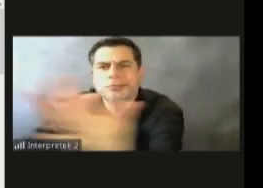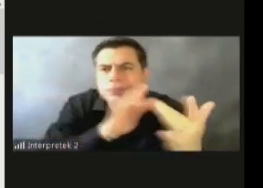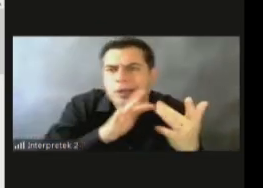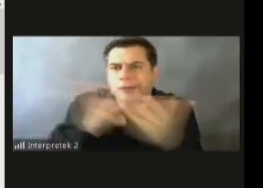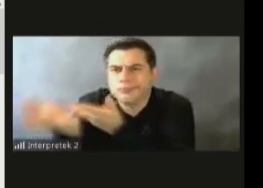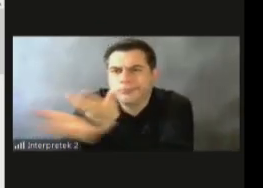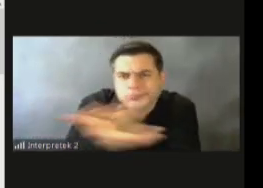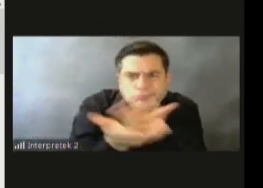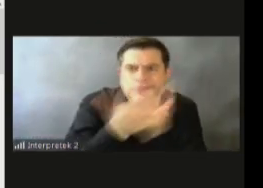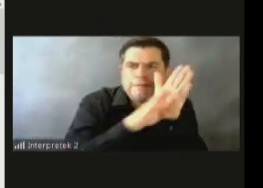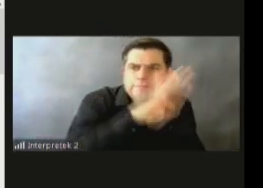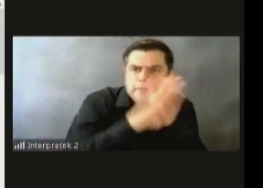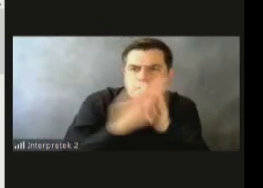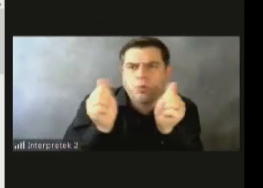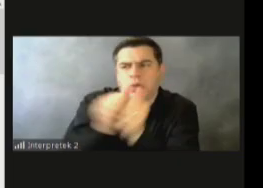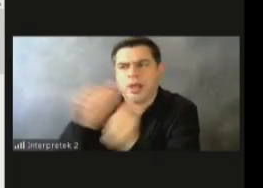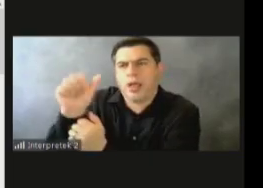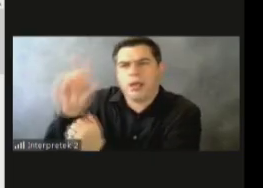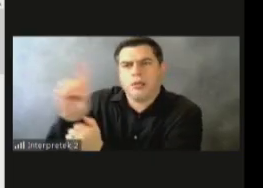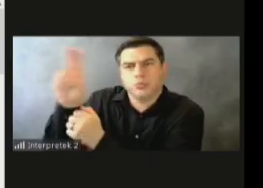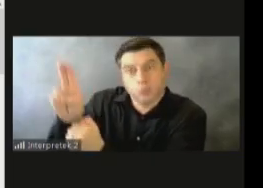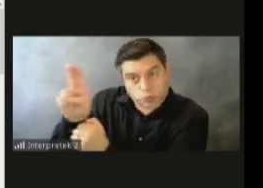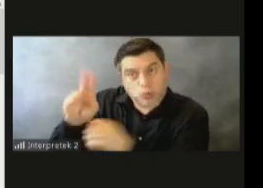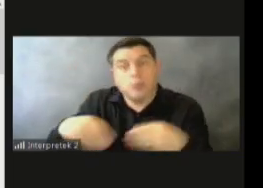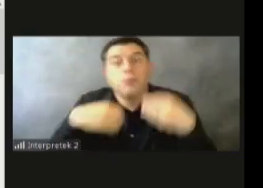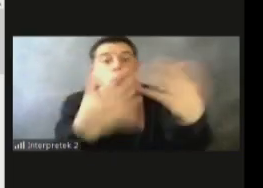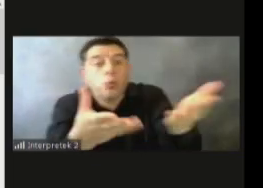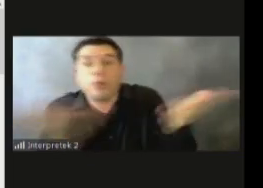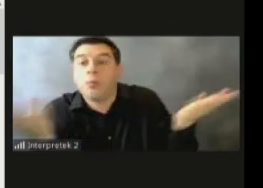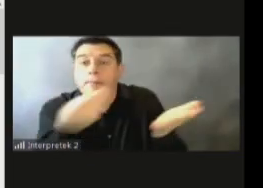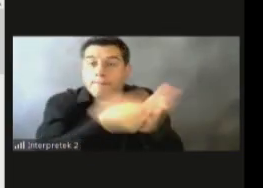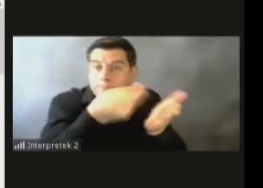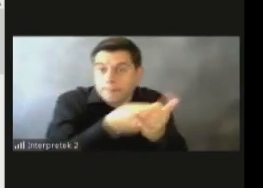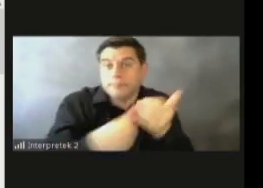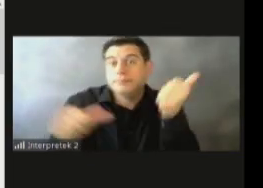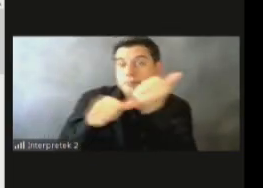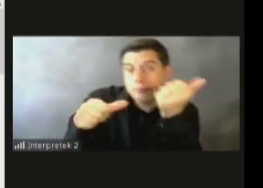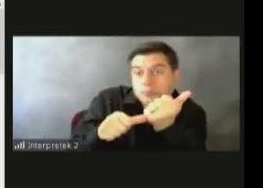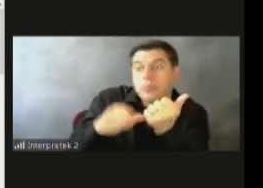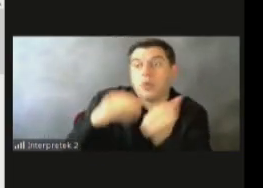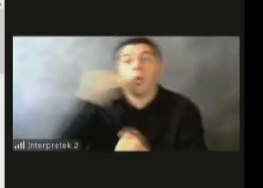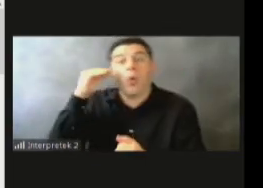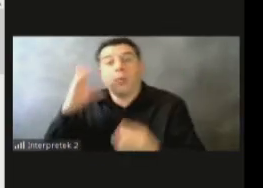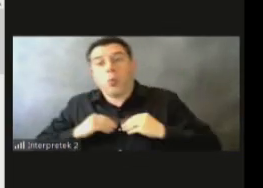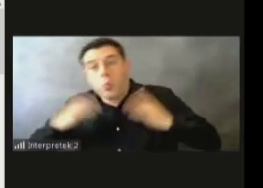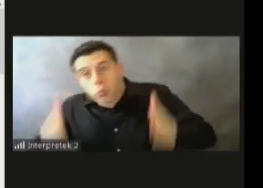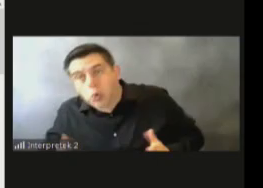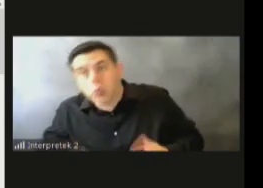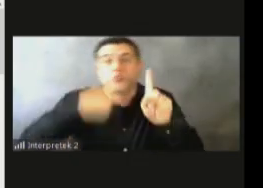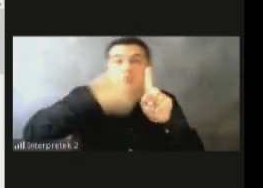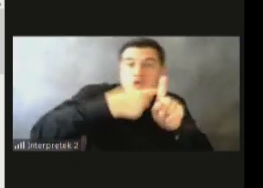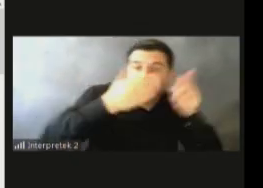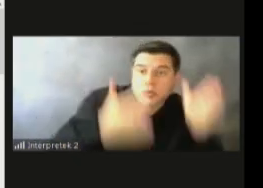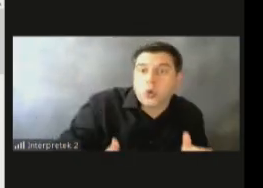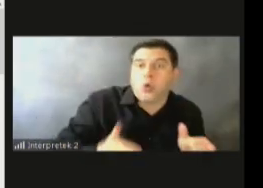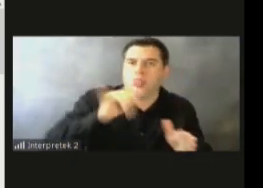tenants to increase the supply of ADUs and require assurances for long-term